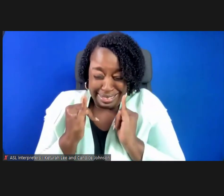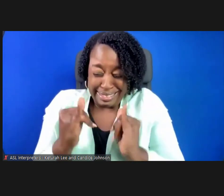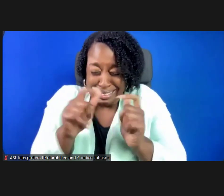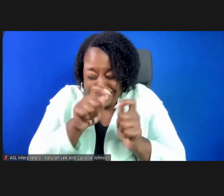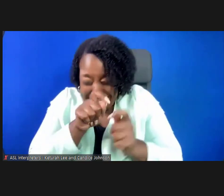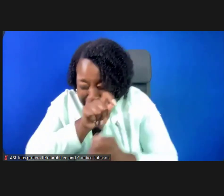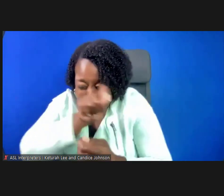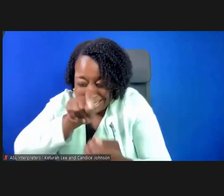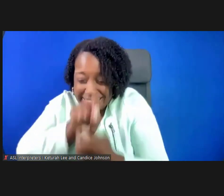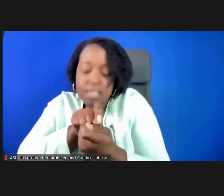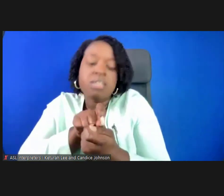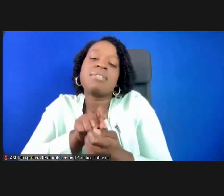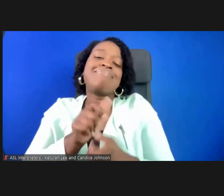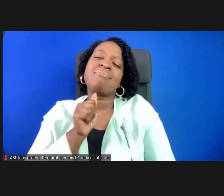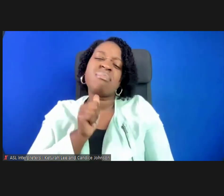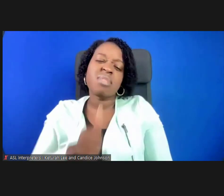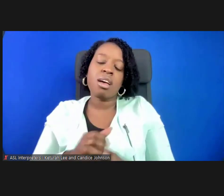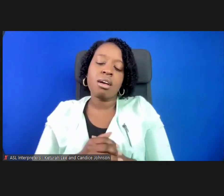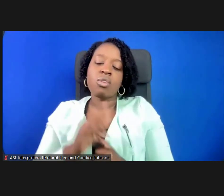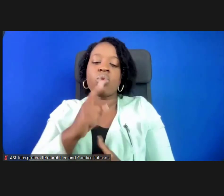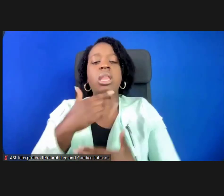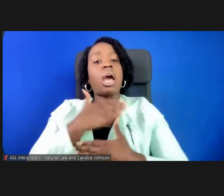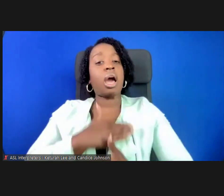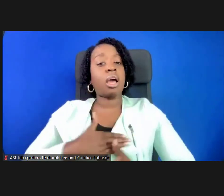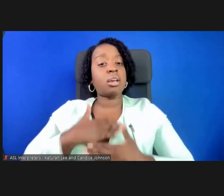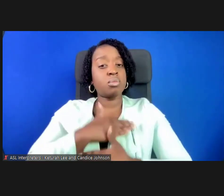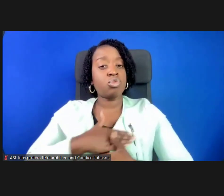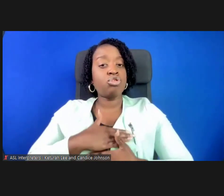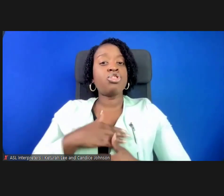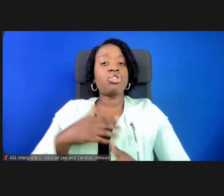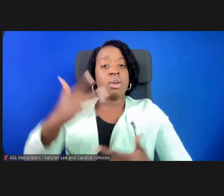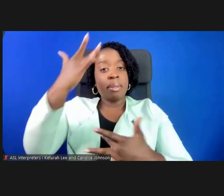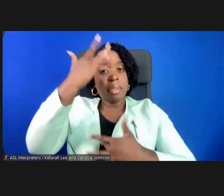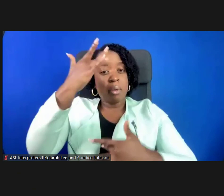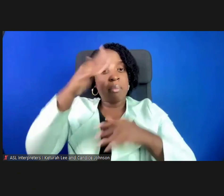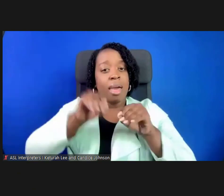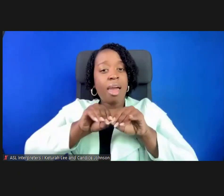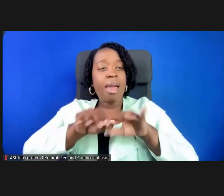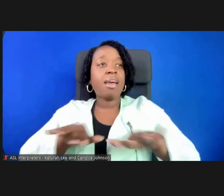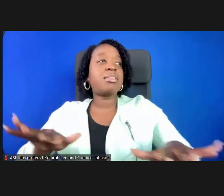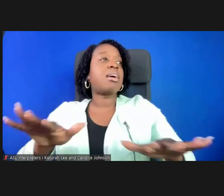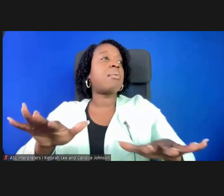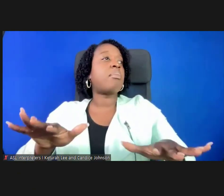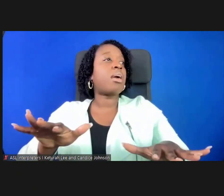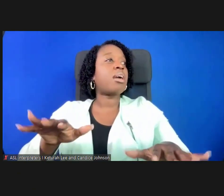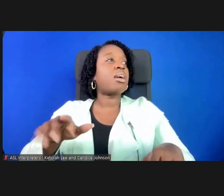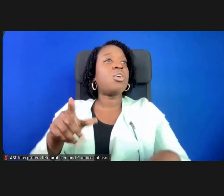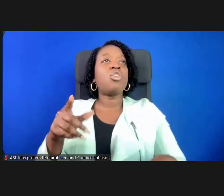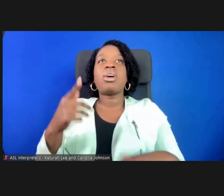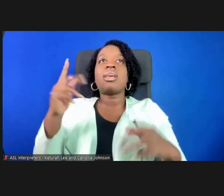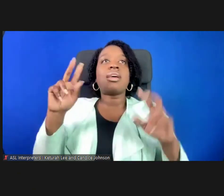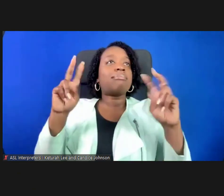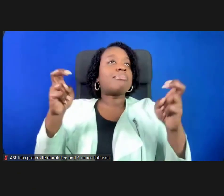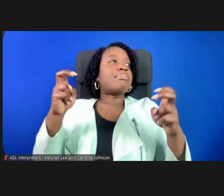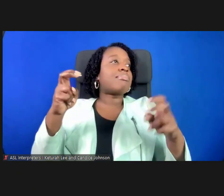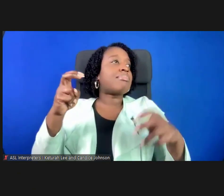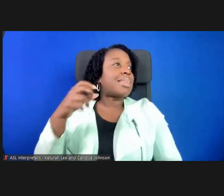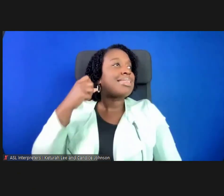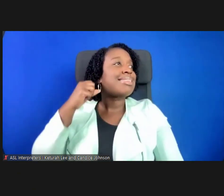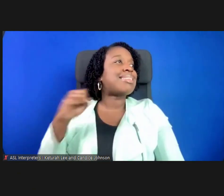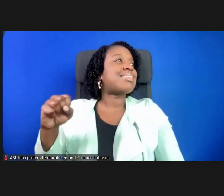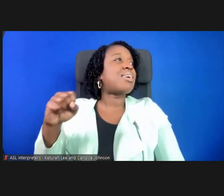do appreciate the comment that the pandemic, a silver lining may be that the pandemic has